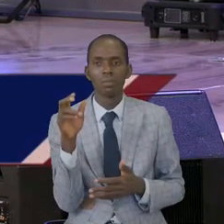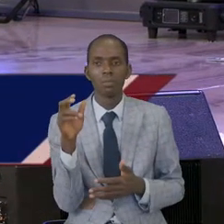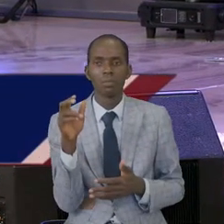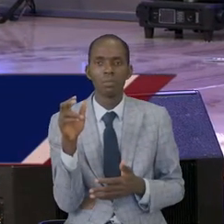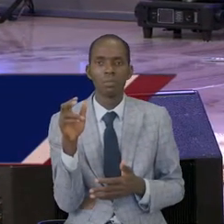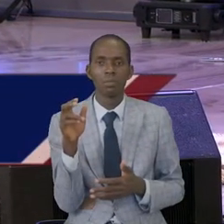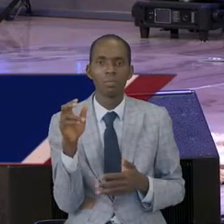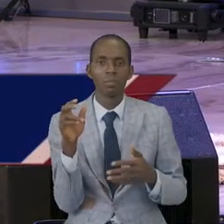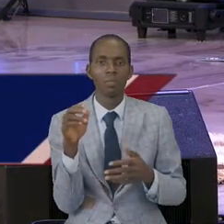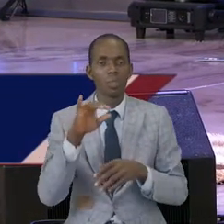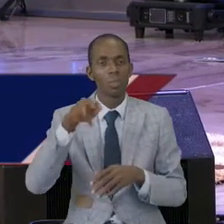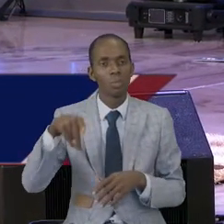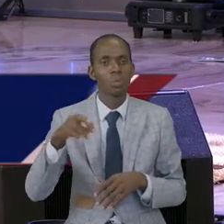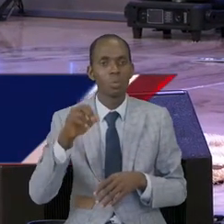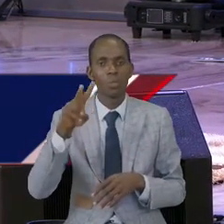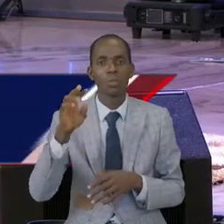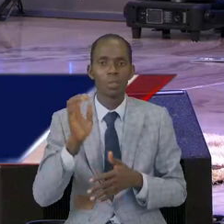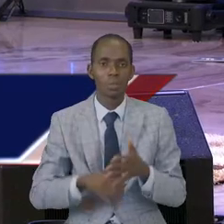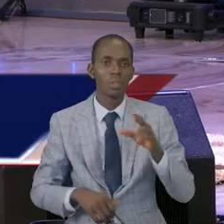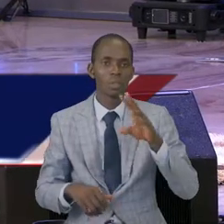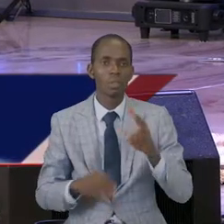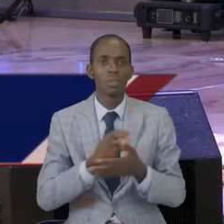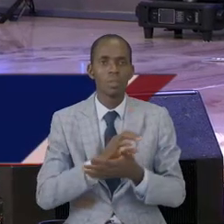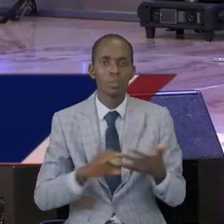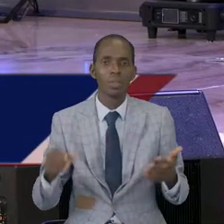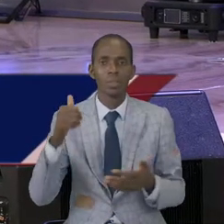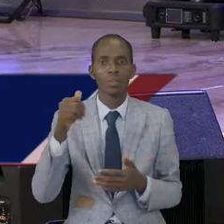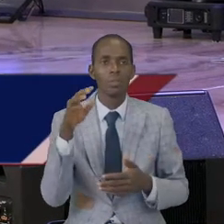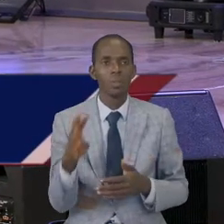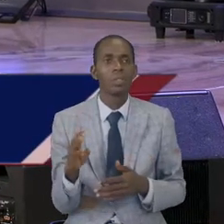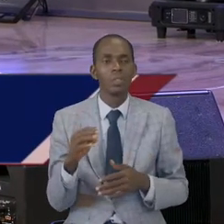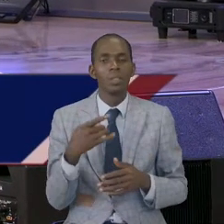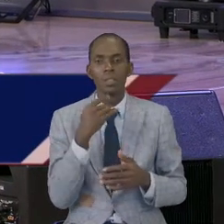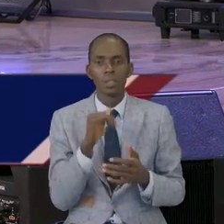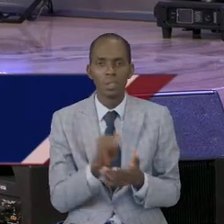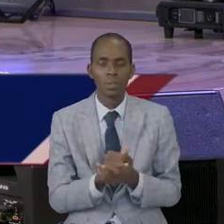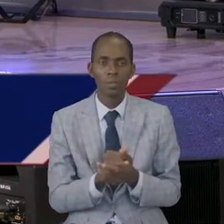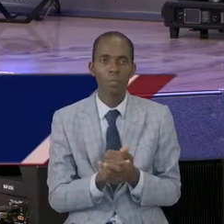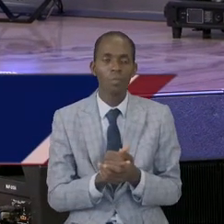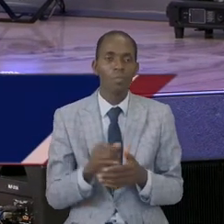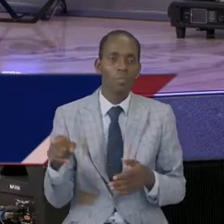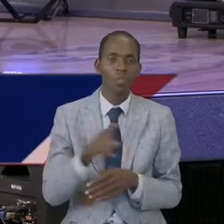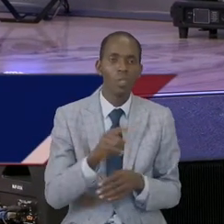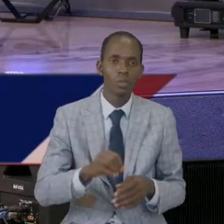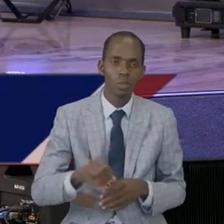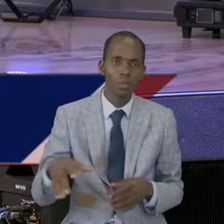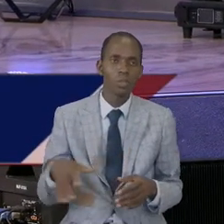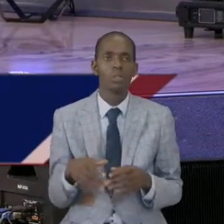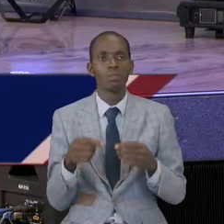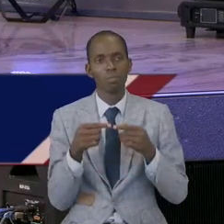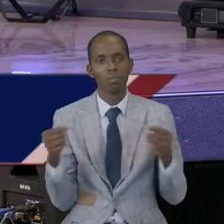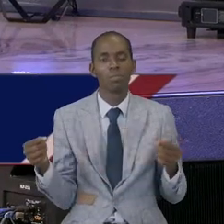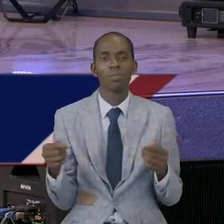of he deviseth mischief continually. He soweth discord.